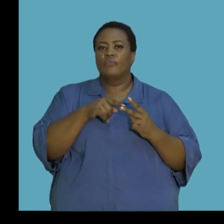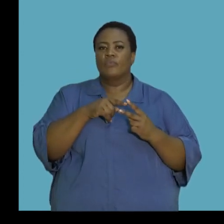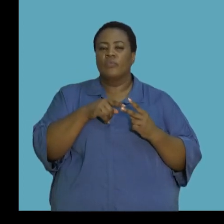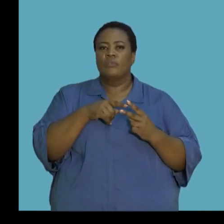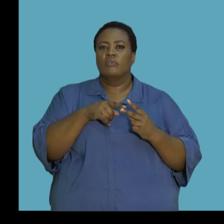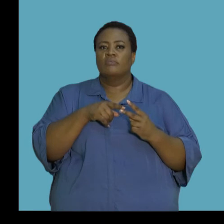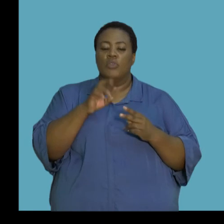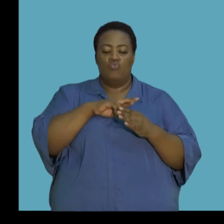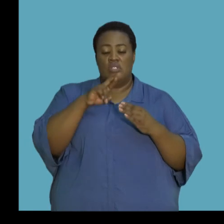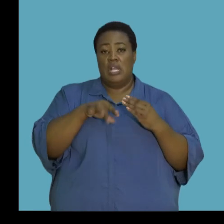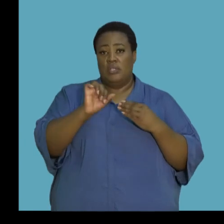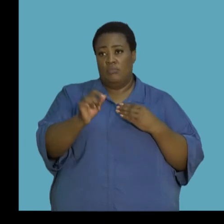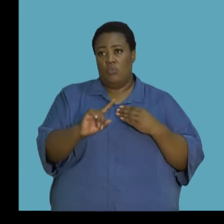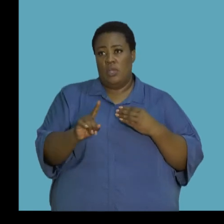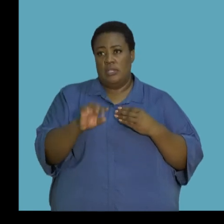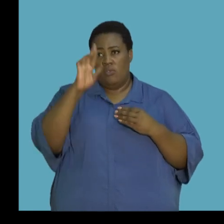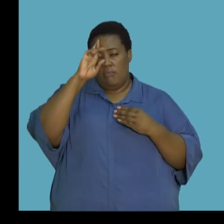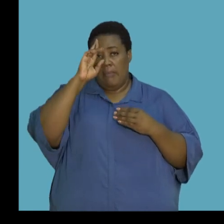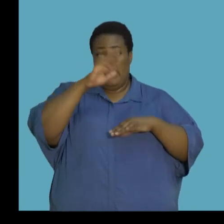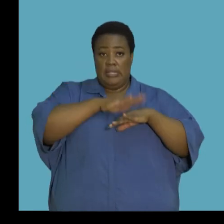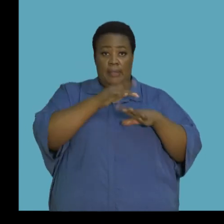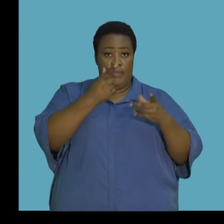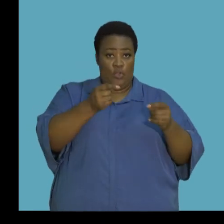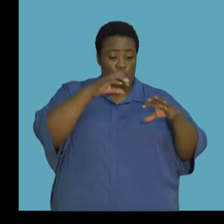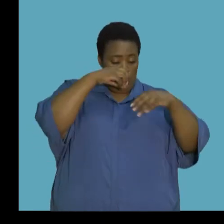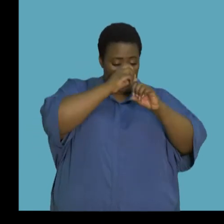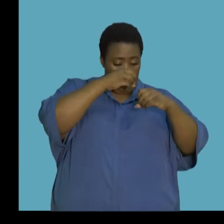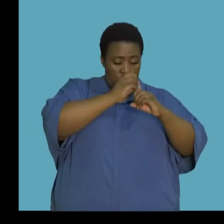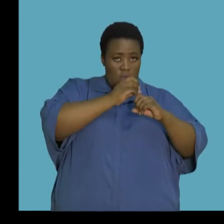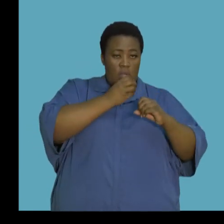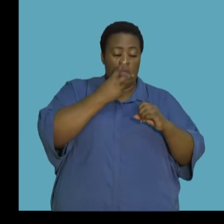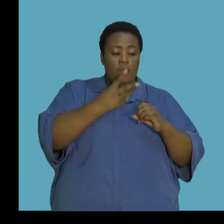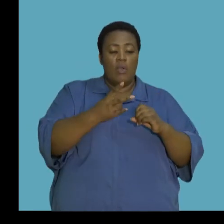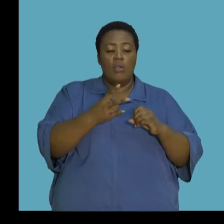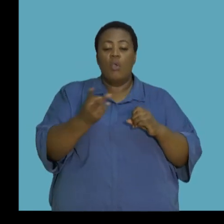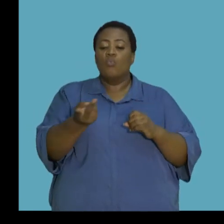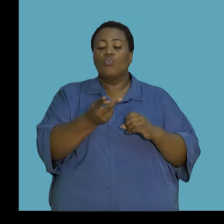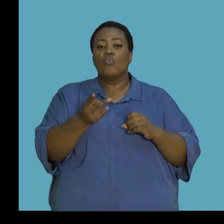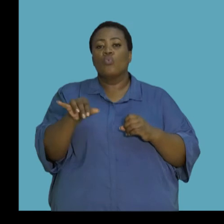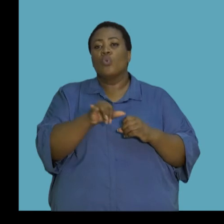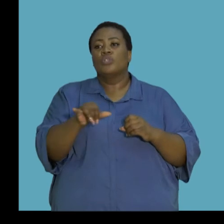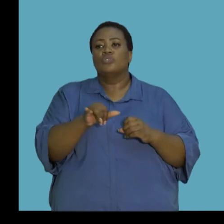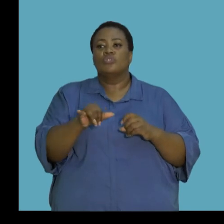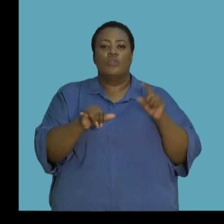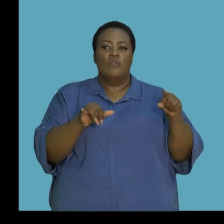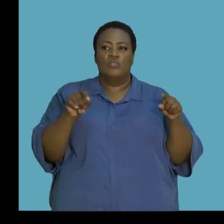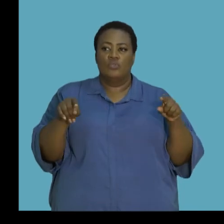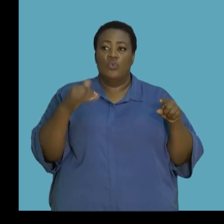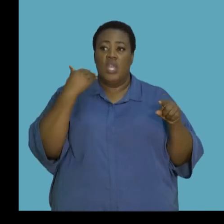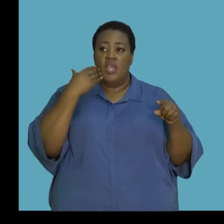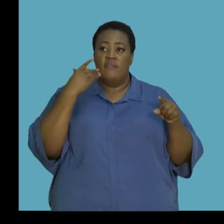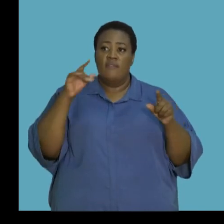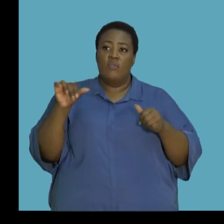conclusions should be? So remember that when they looked at this experiment, they were looking at which of the